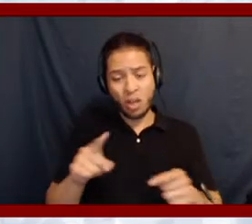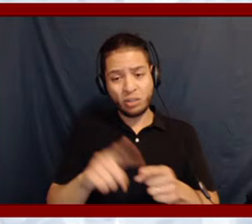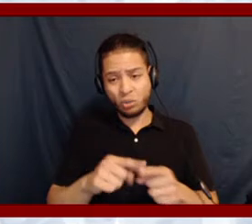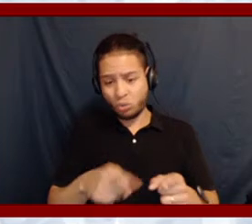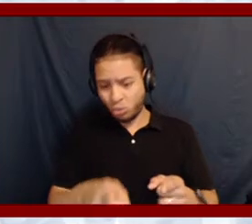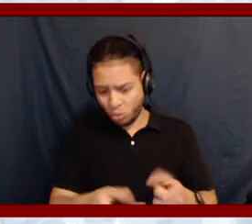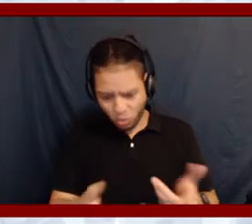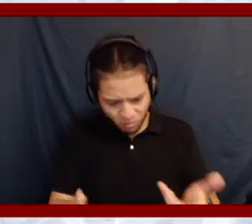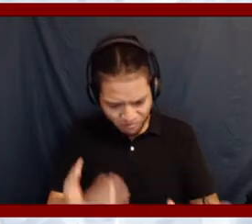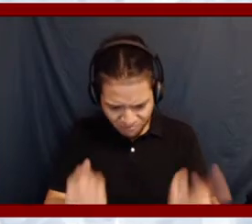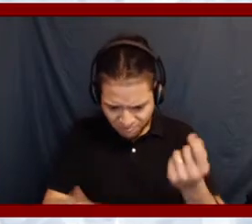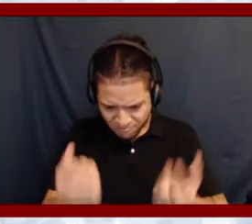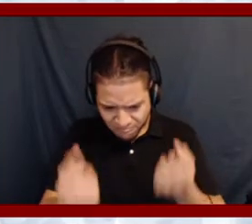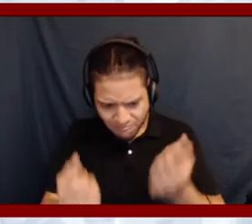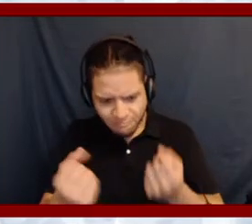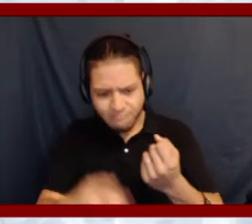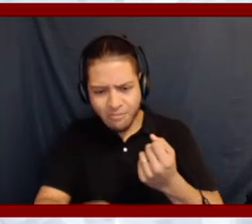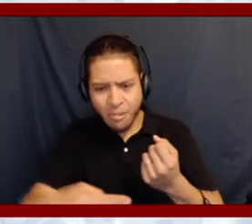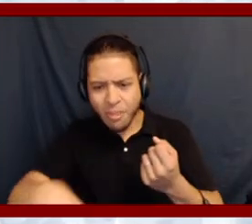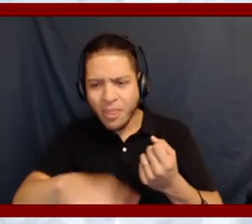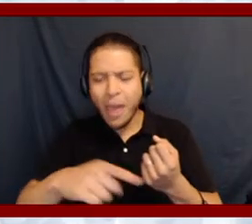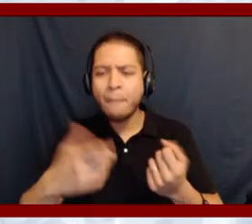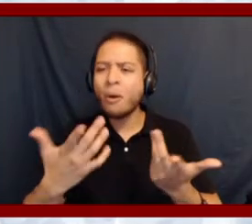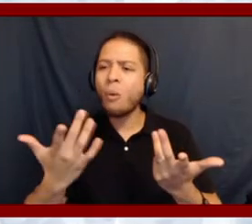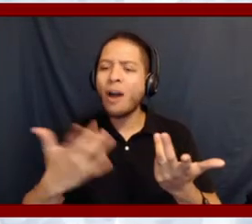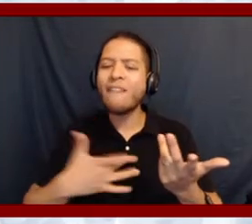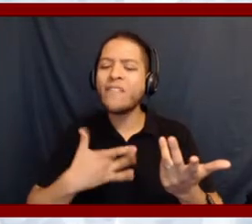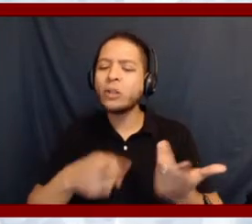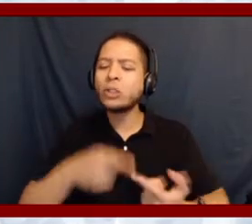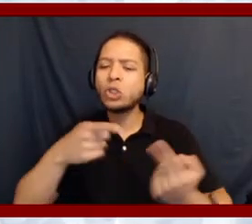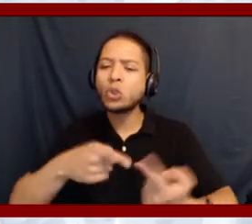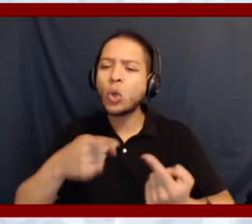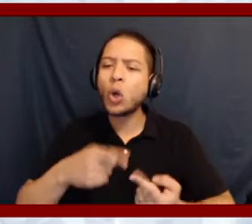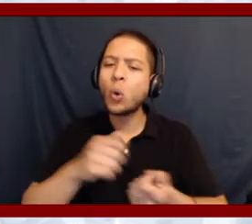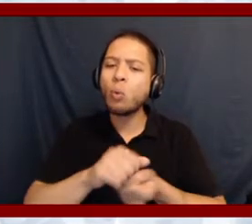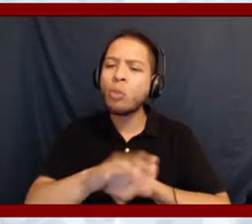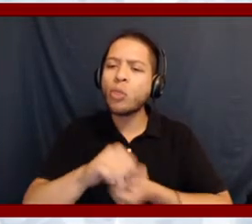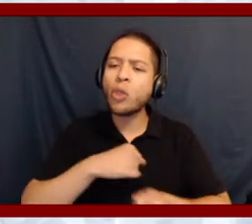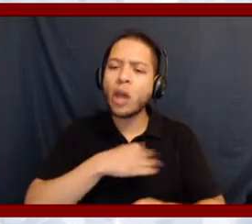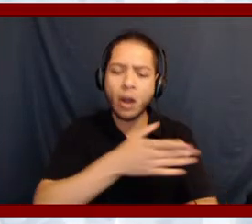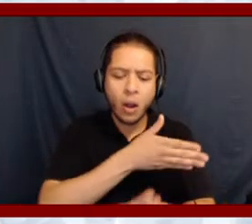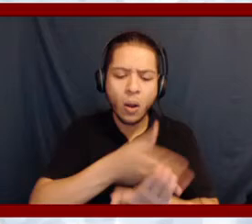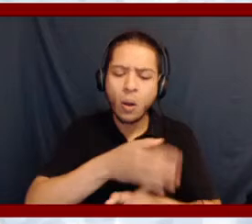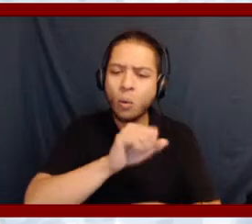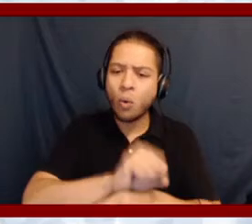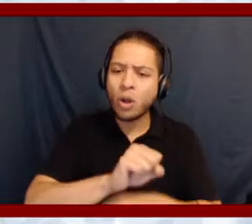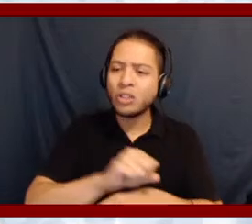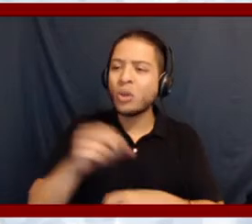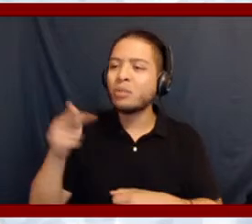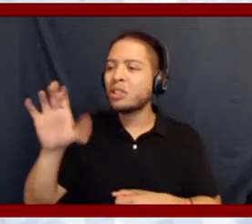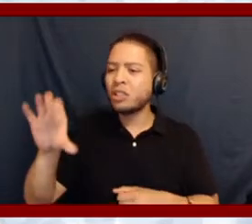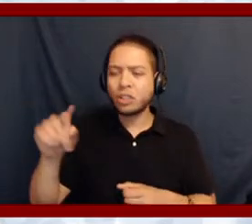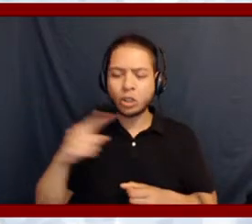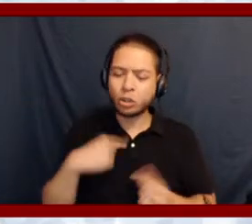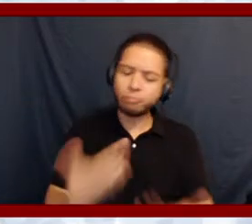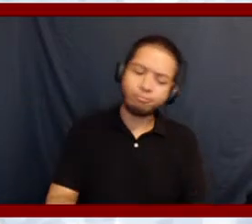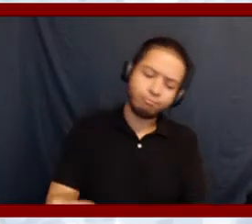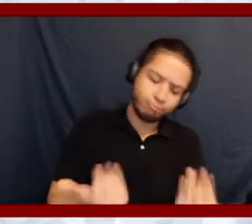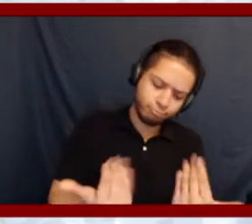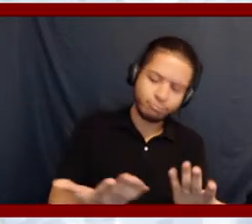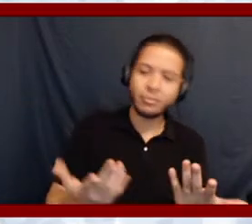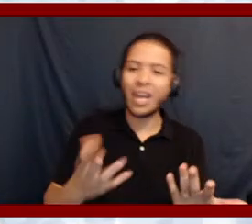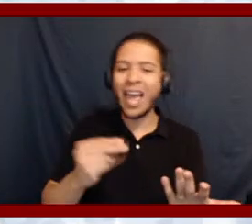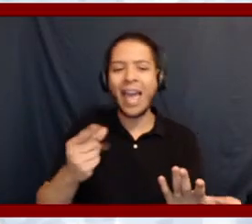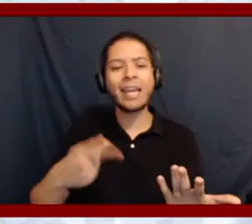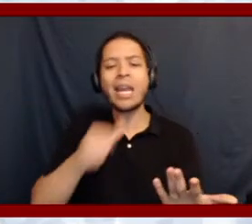good enough. And HBCUs take those students, raises the bar, and the end product